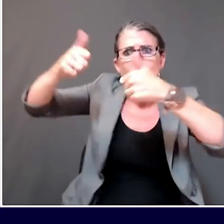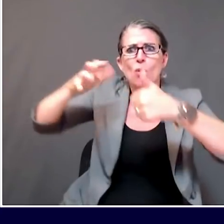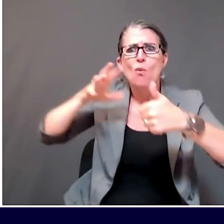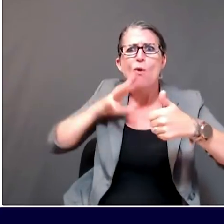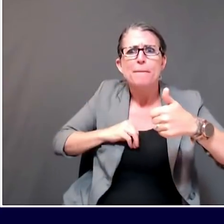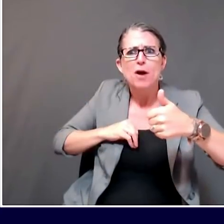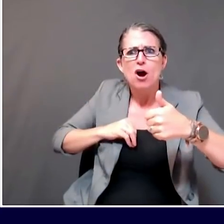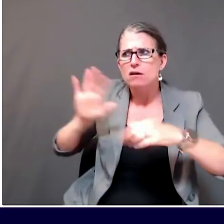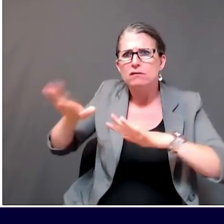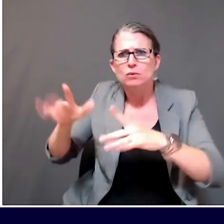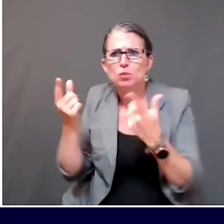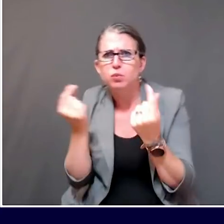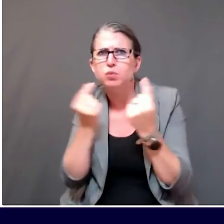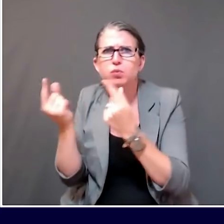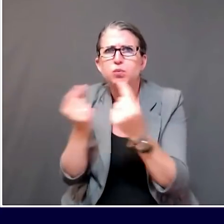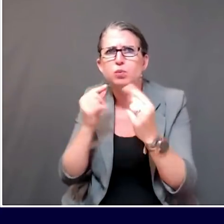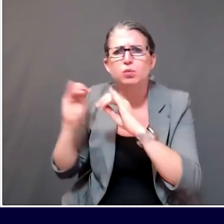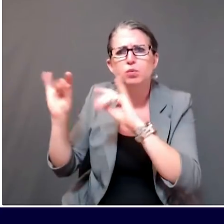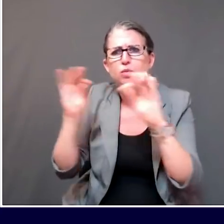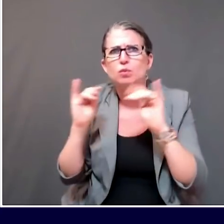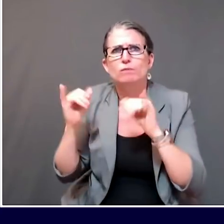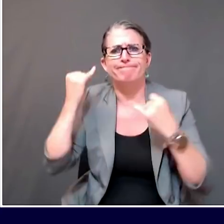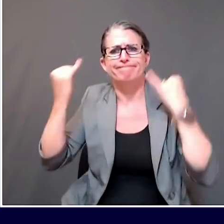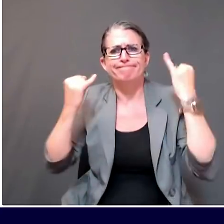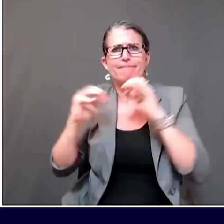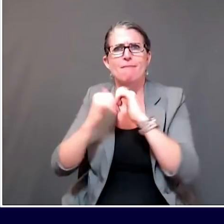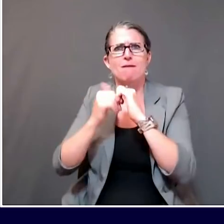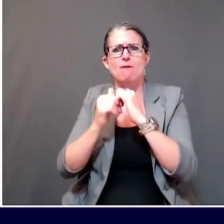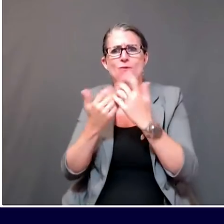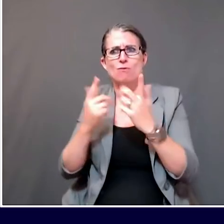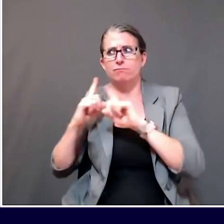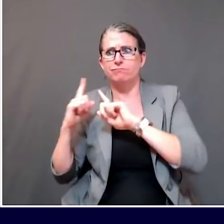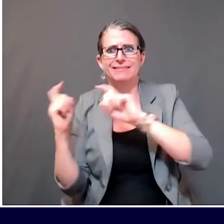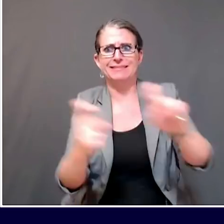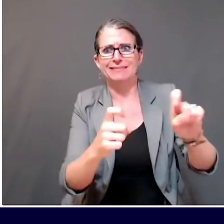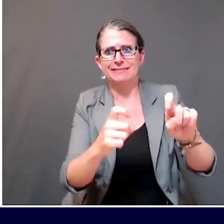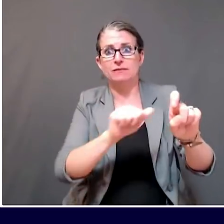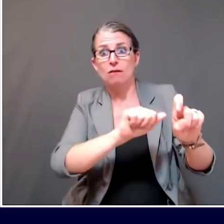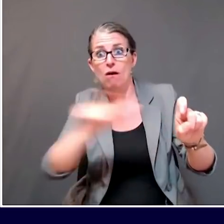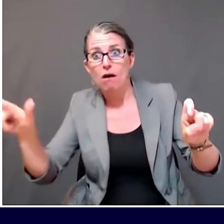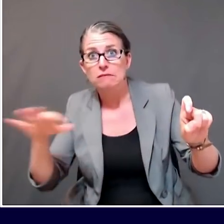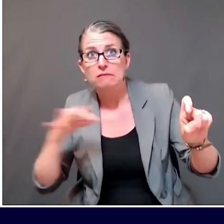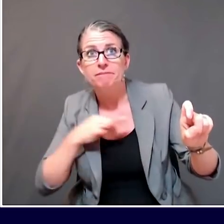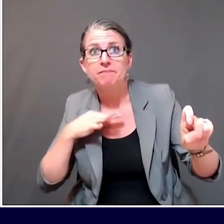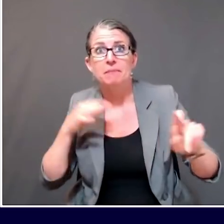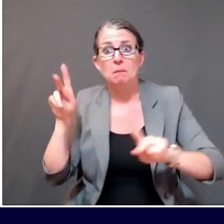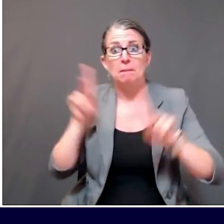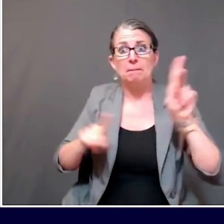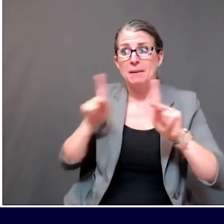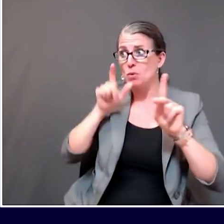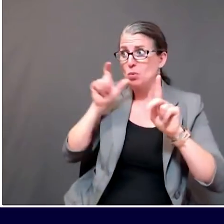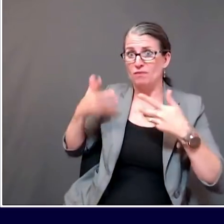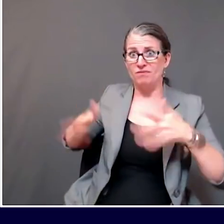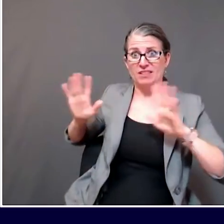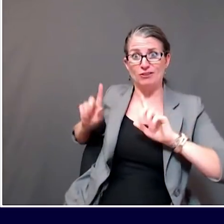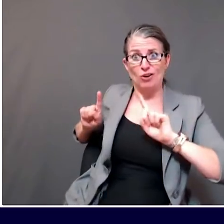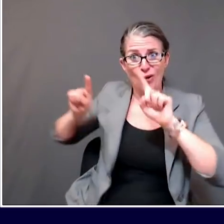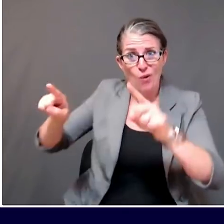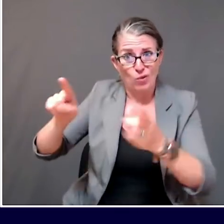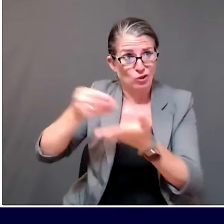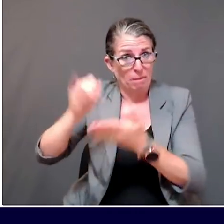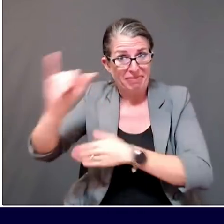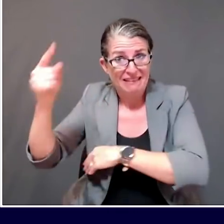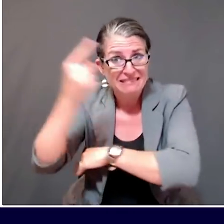undertaking testing as well as providing public education to individuals in the area who may have been exposed, as well